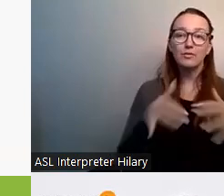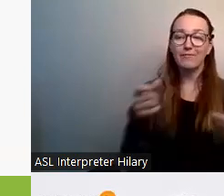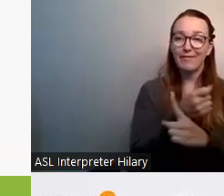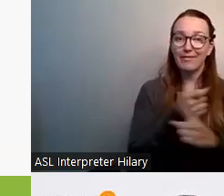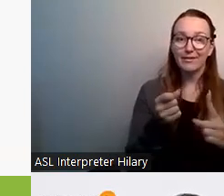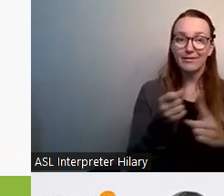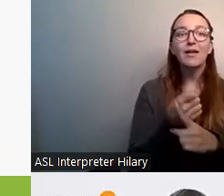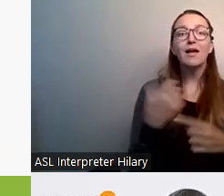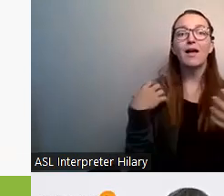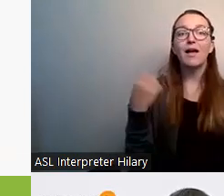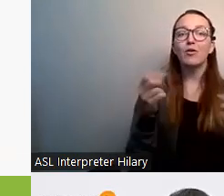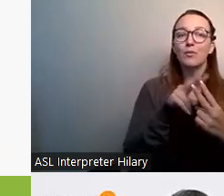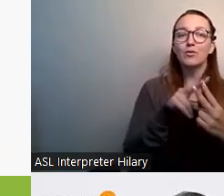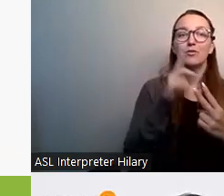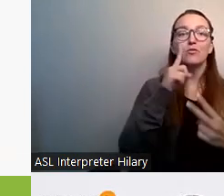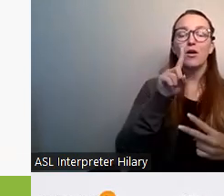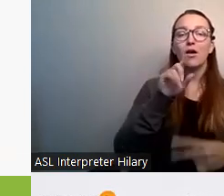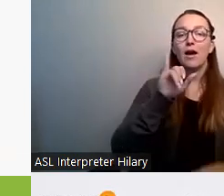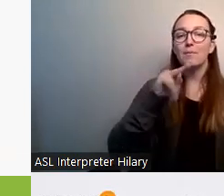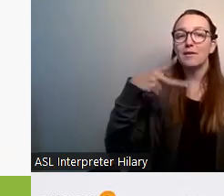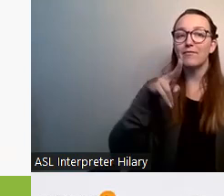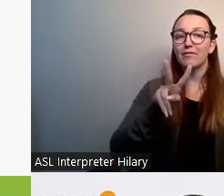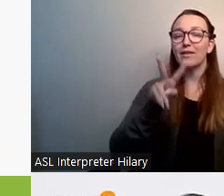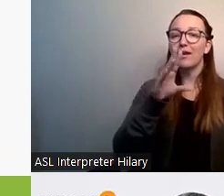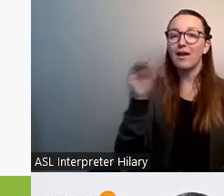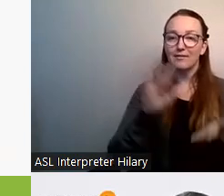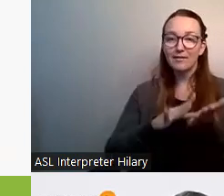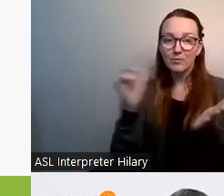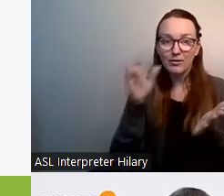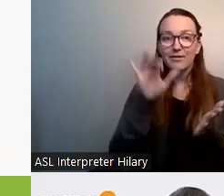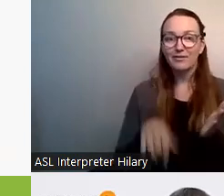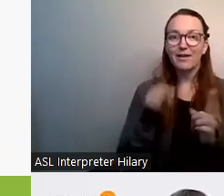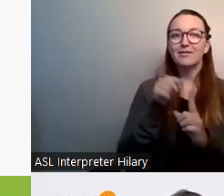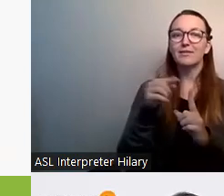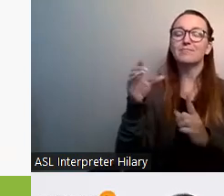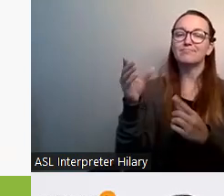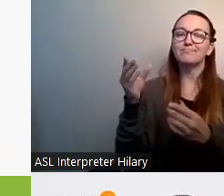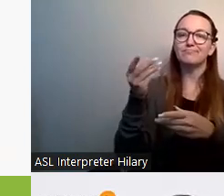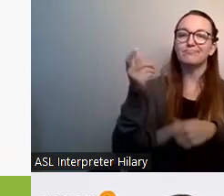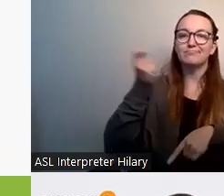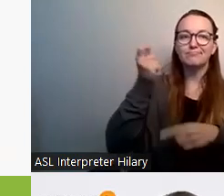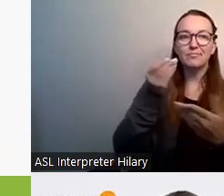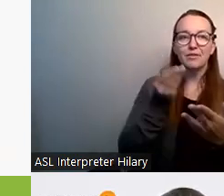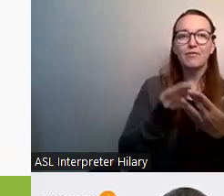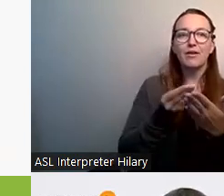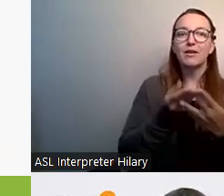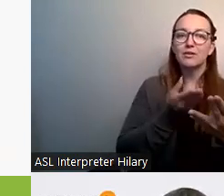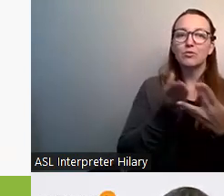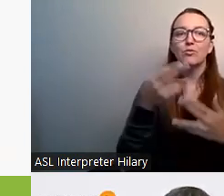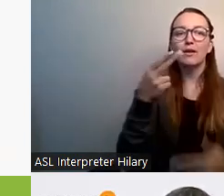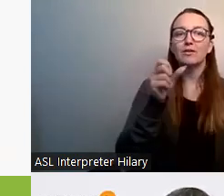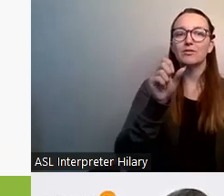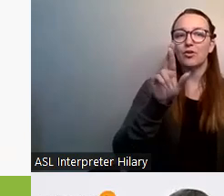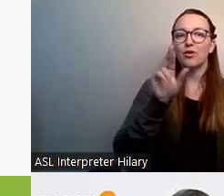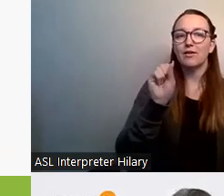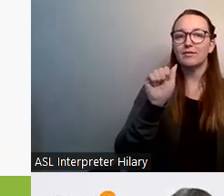IPV and Exploitation is a TTA project that's funded through HRSA's Bureau of Primary Health Care to work with community health centers